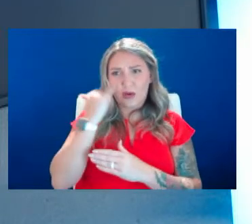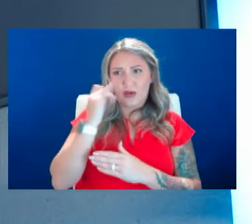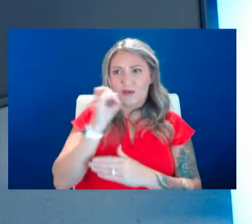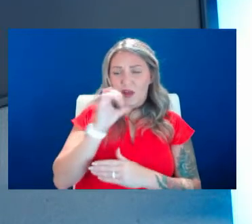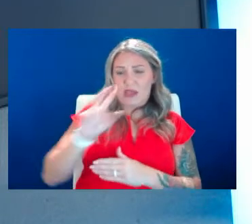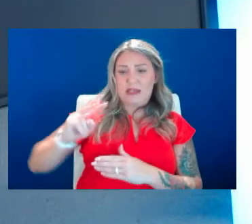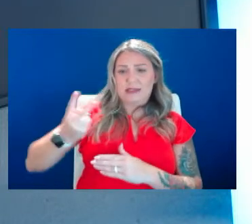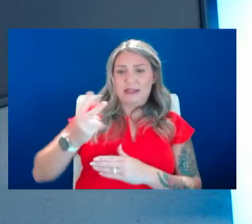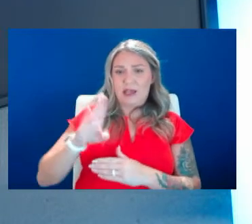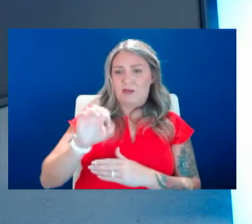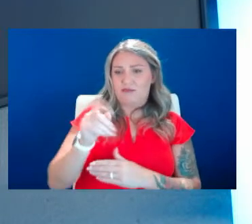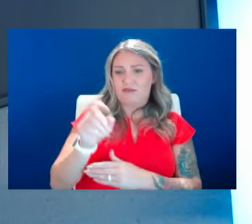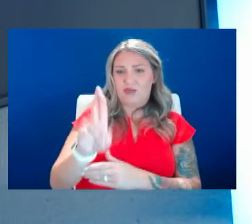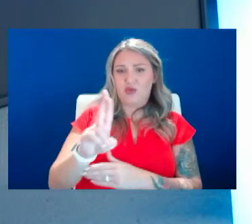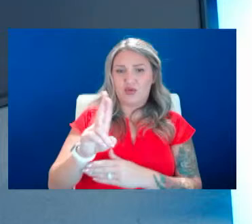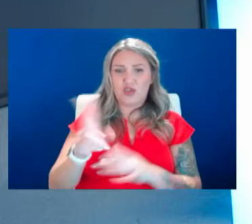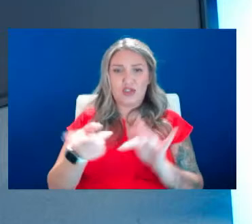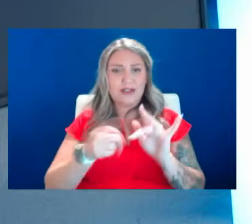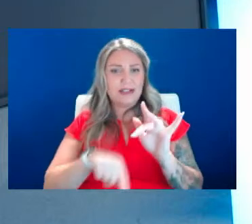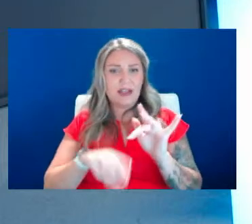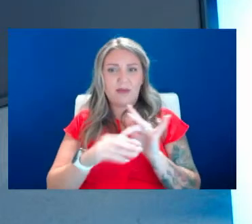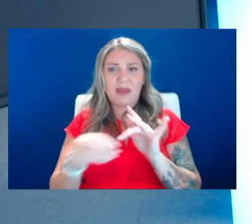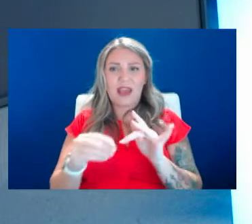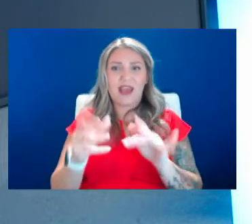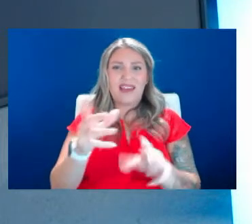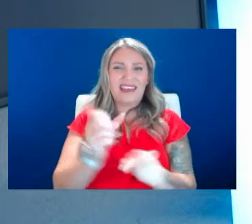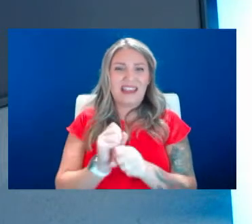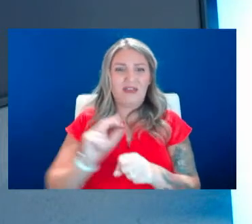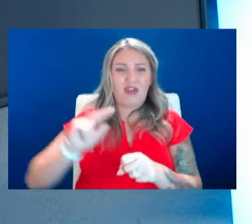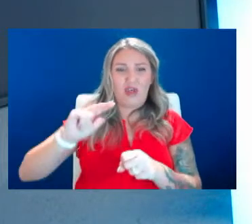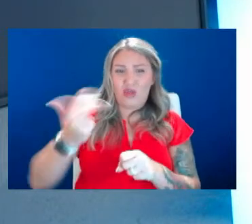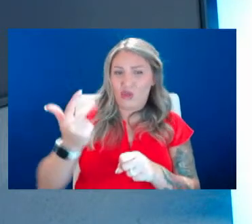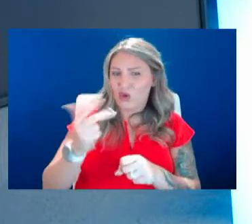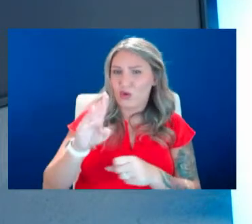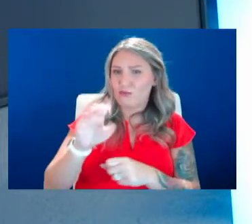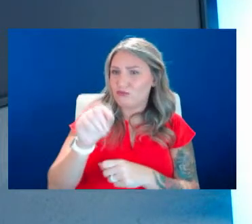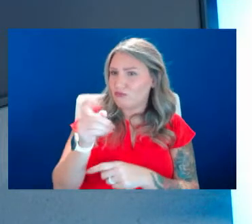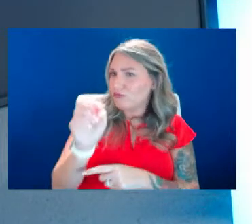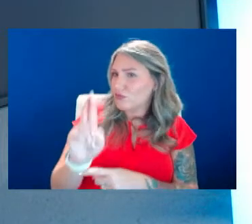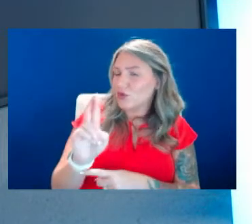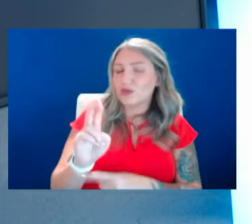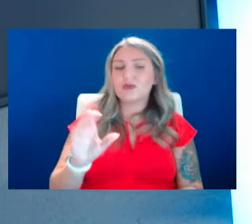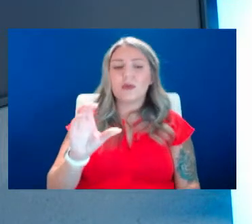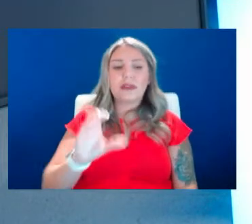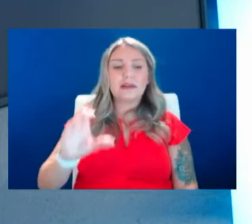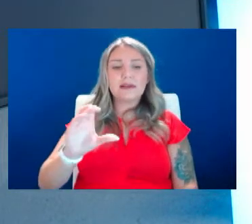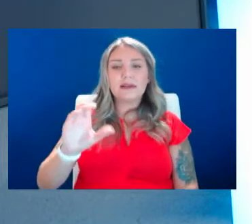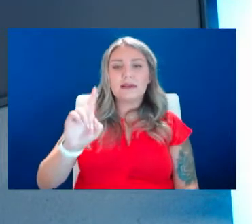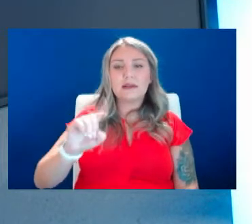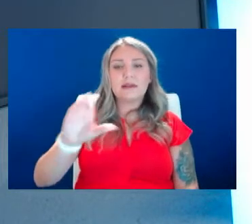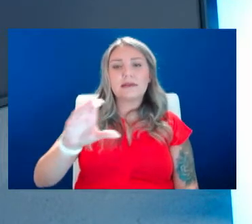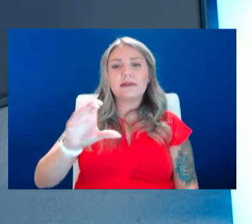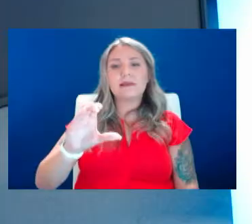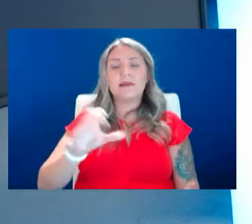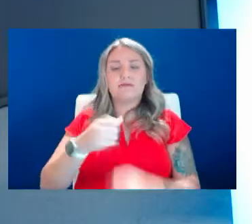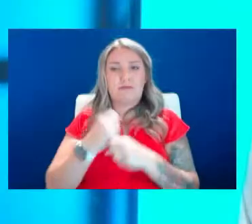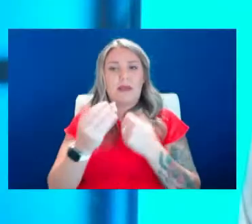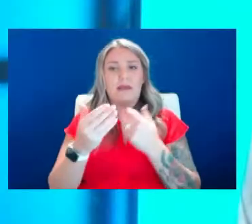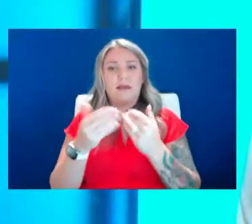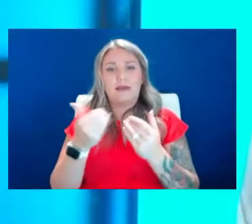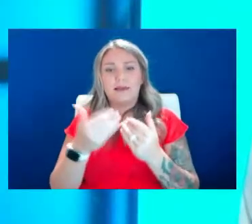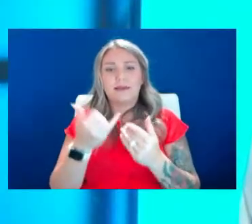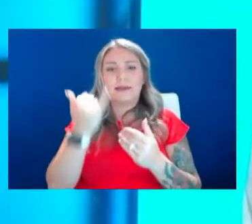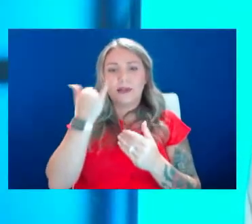it at this point and just get the third booster? Yeah, right now the CDC has really made it easy, and it's really just about if you've had that